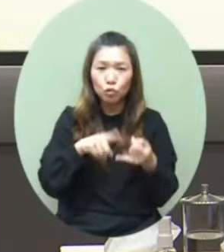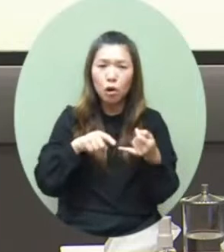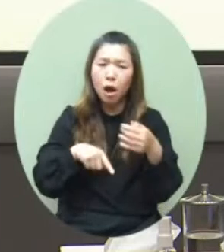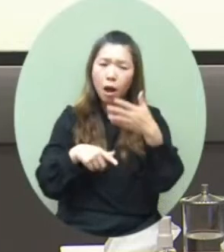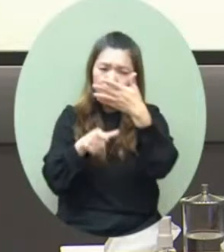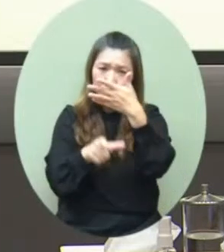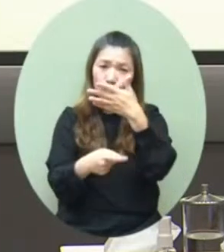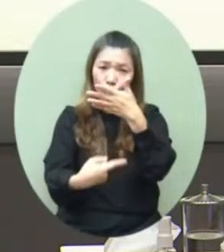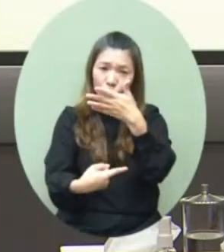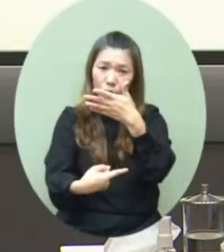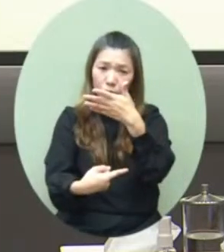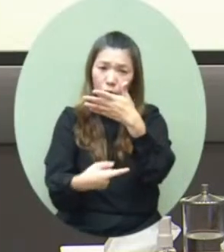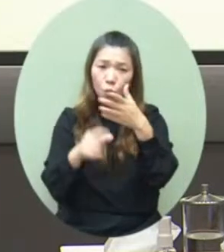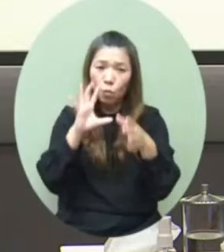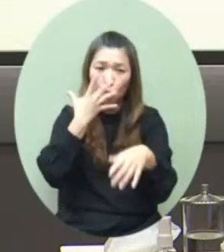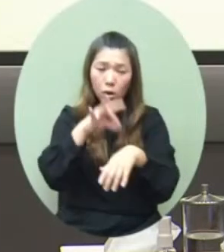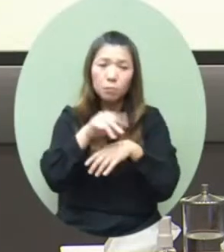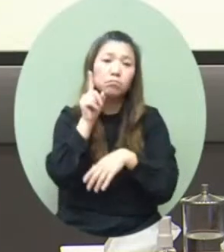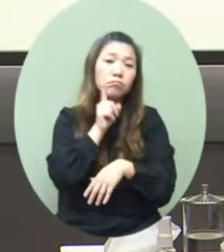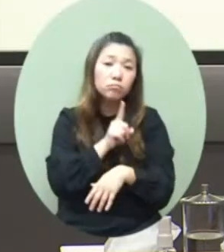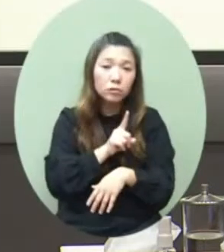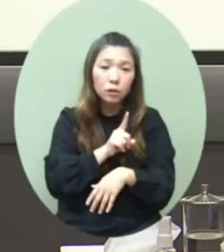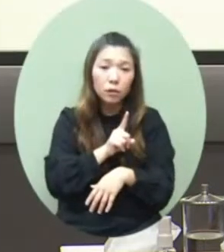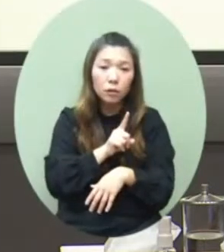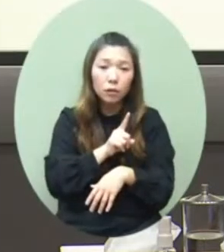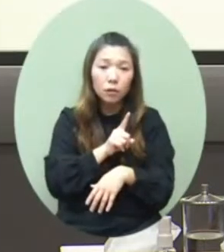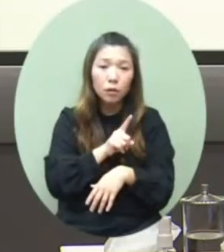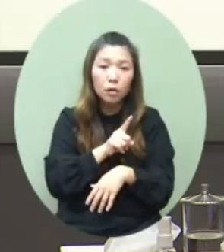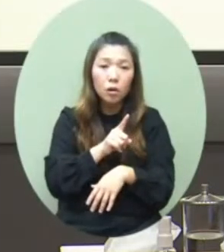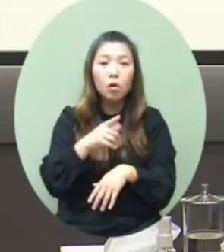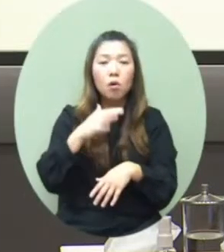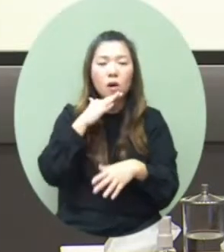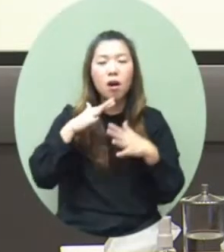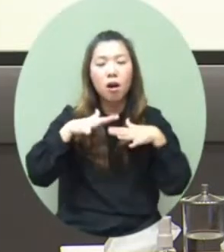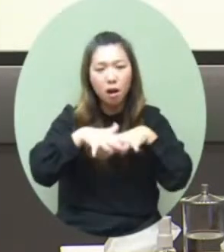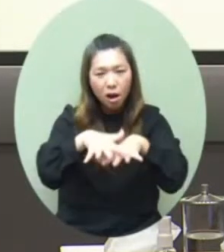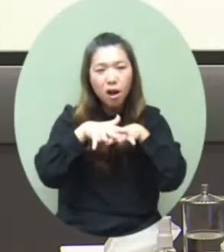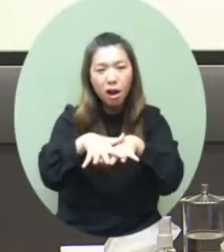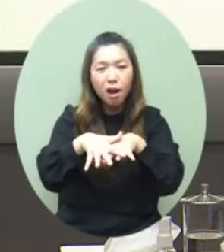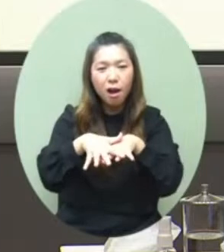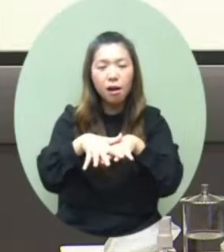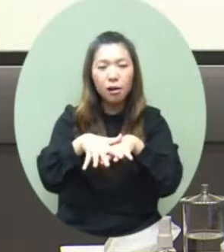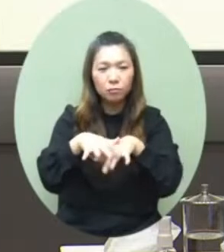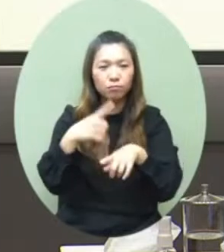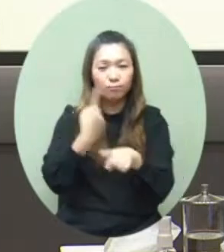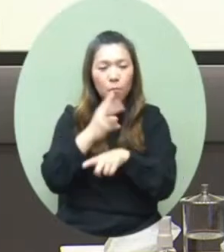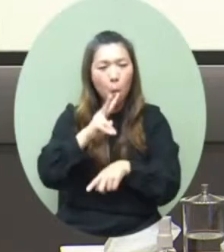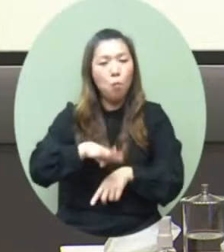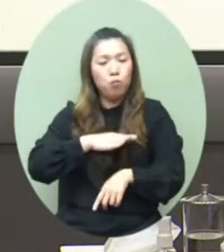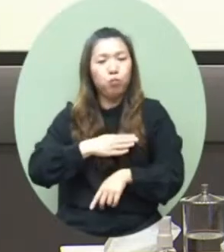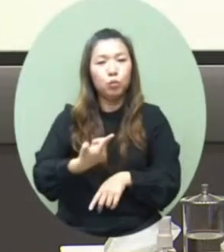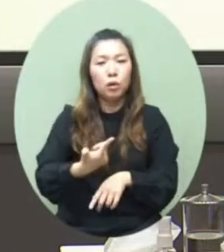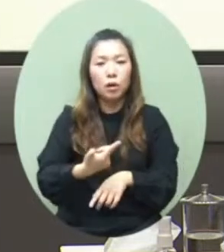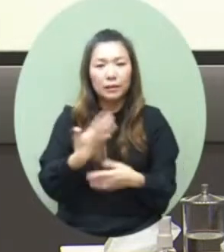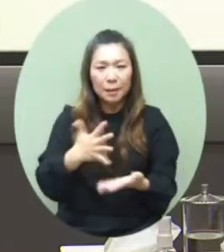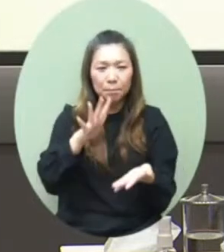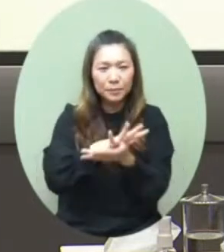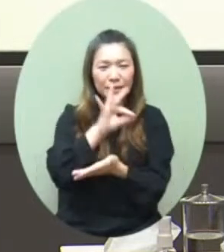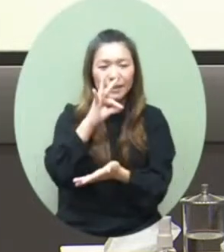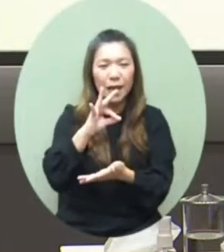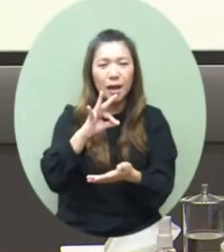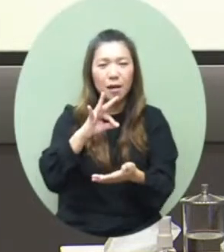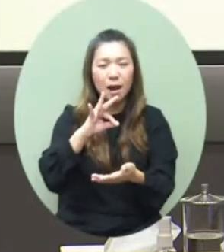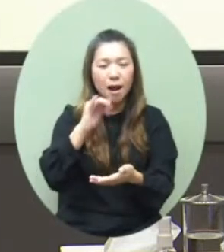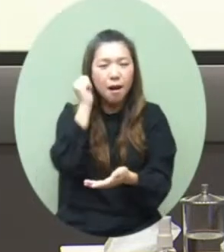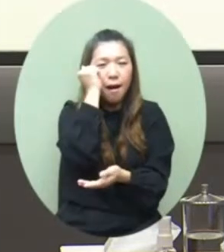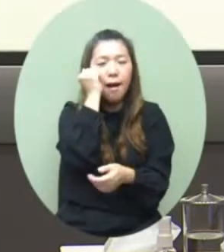also help stimulate local spending and improve the local economy. As for the Golden Week, now we